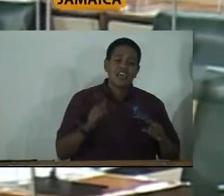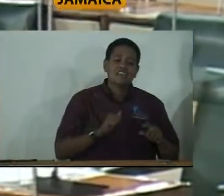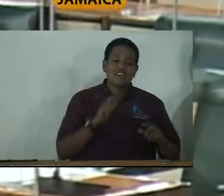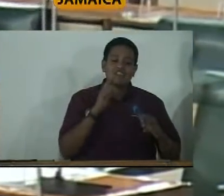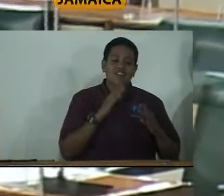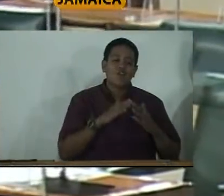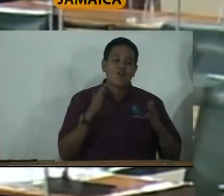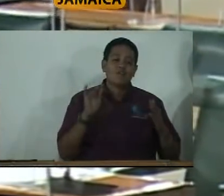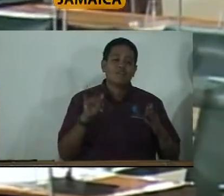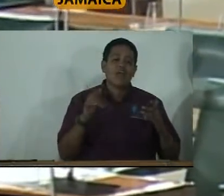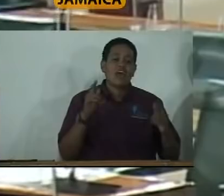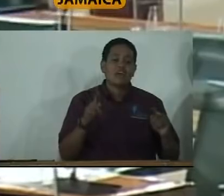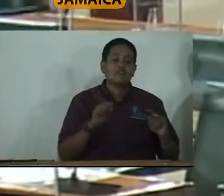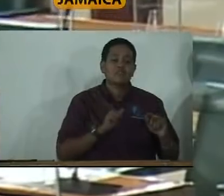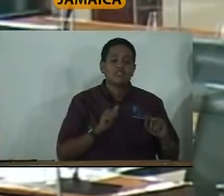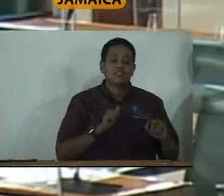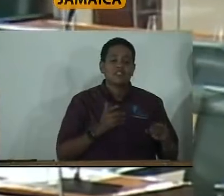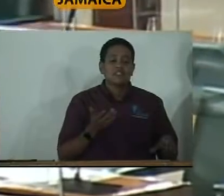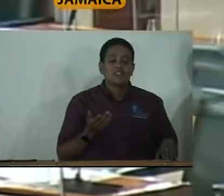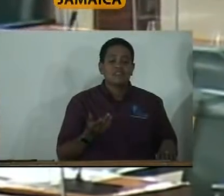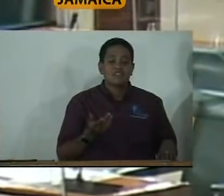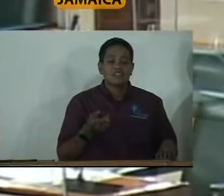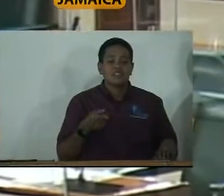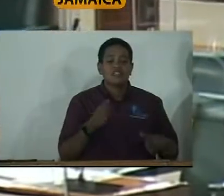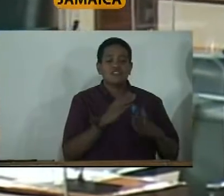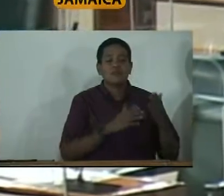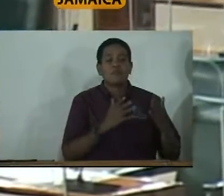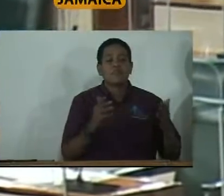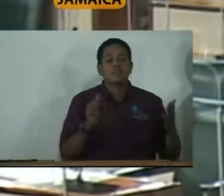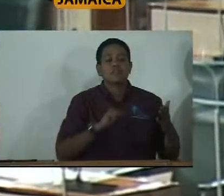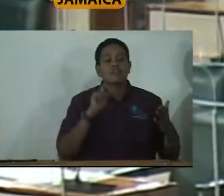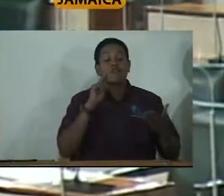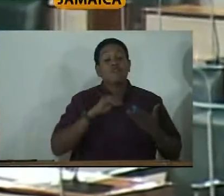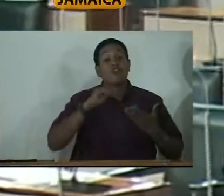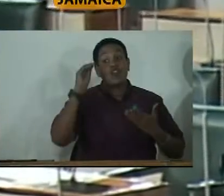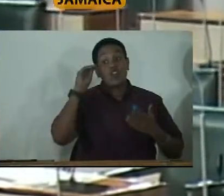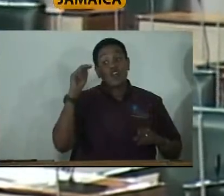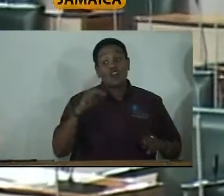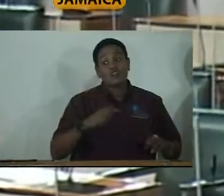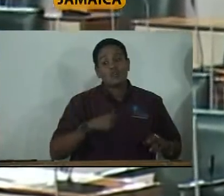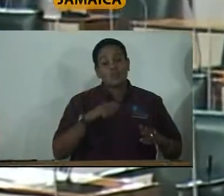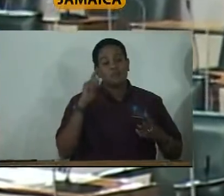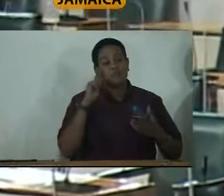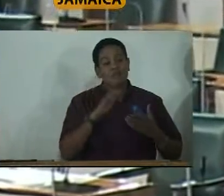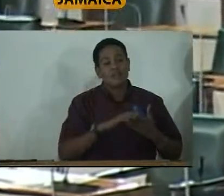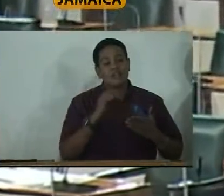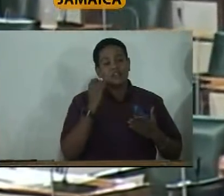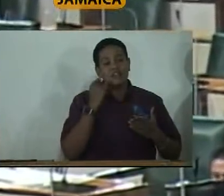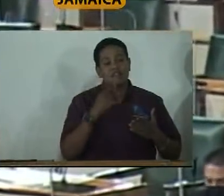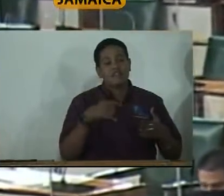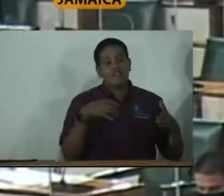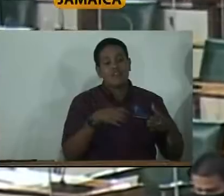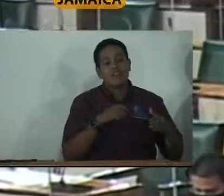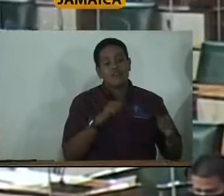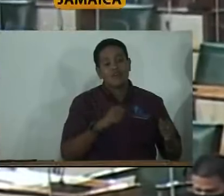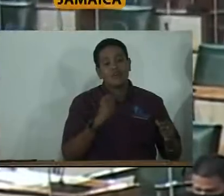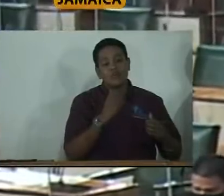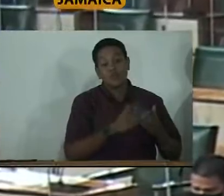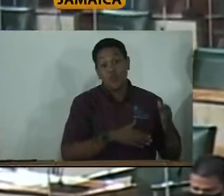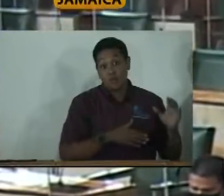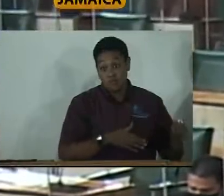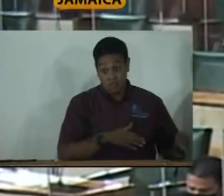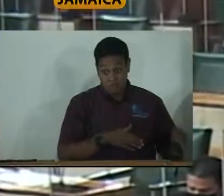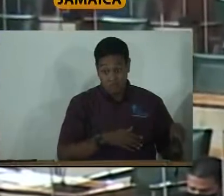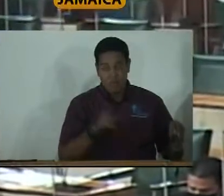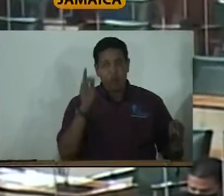to that. But these are some of the things that we have learned, that we believe that if this entity could do some of that, it